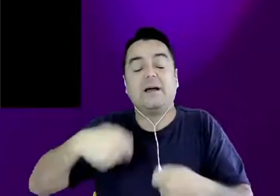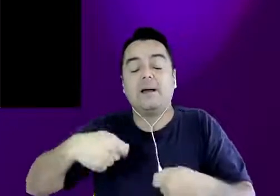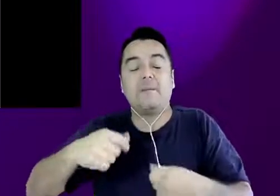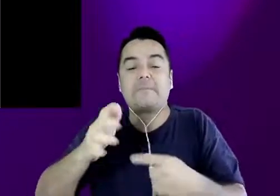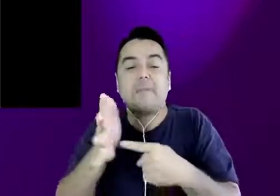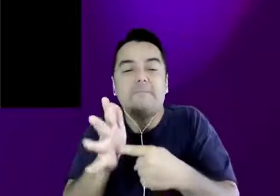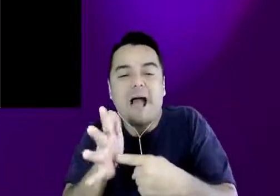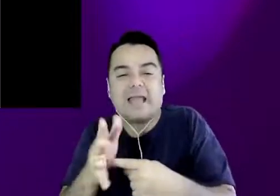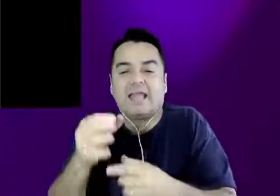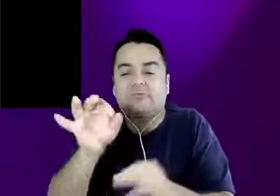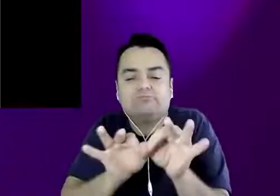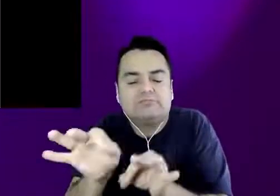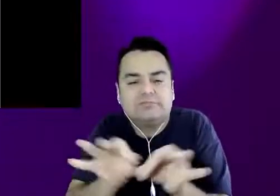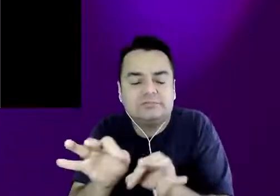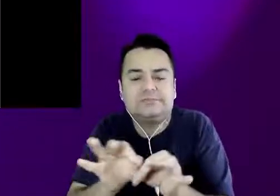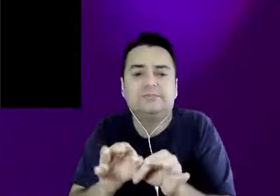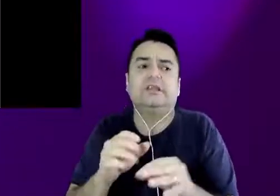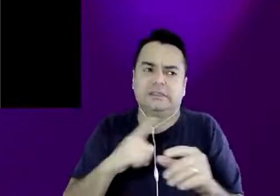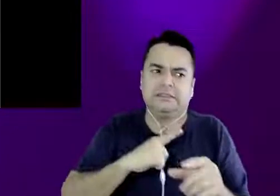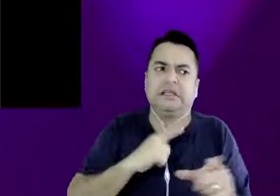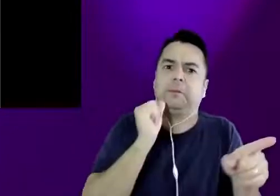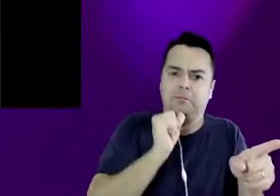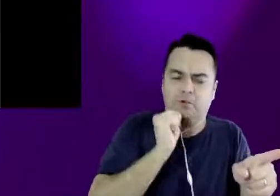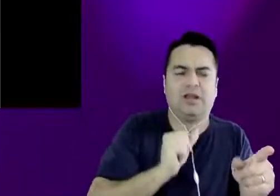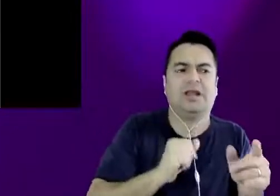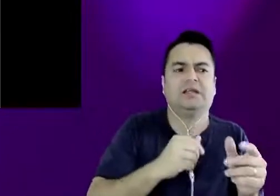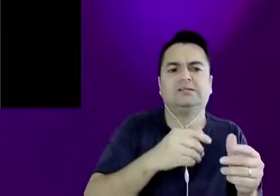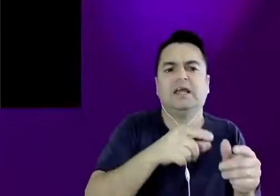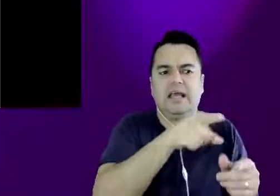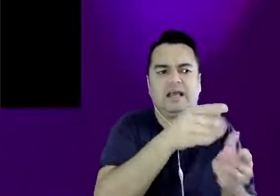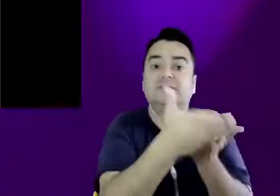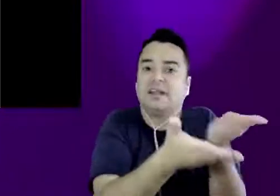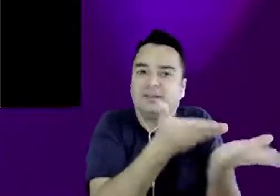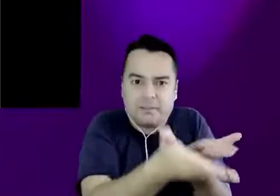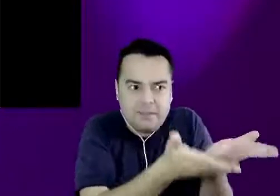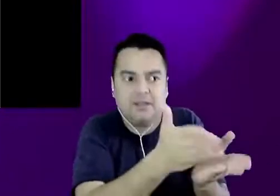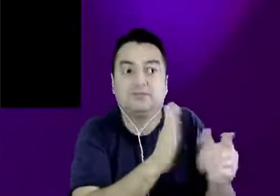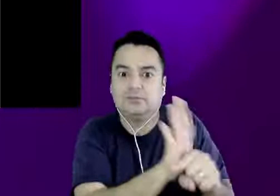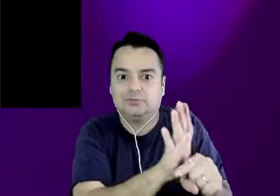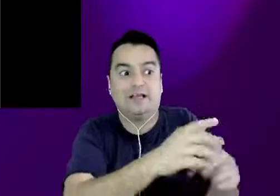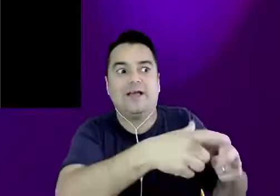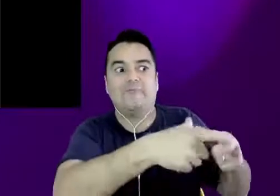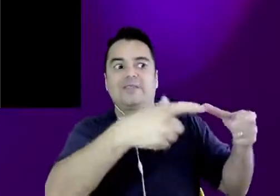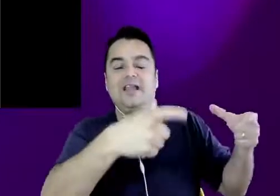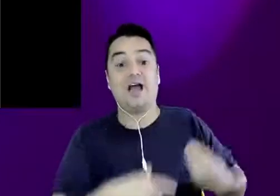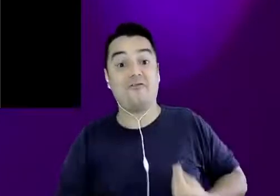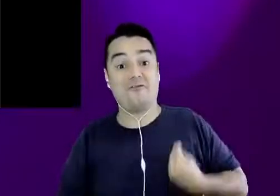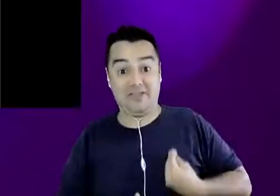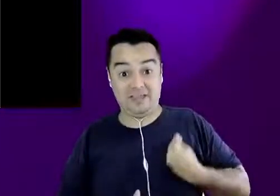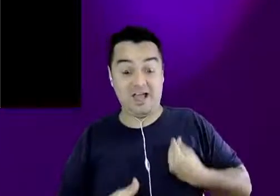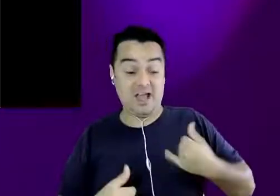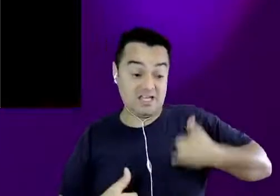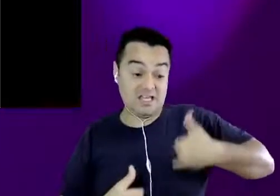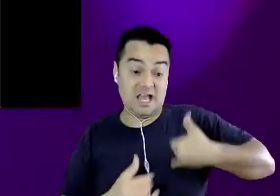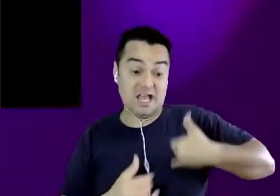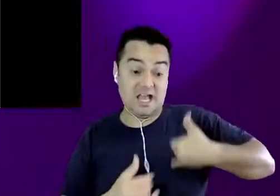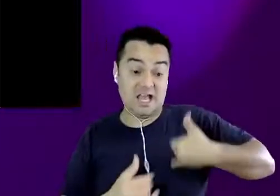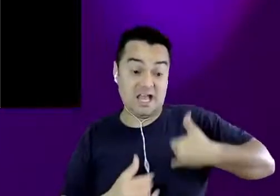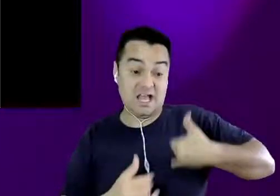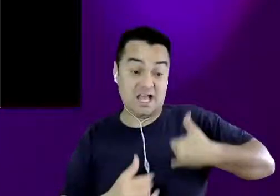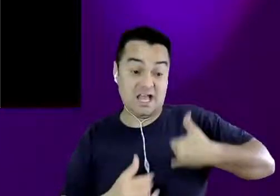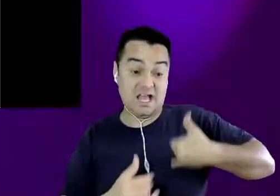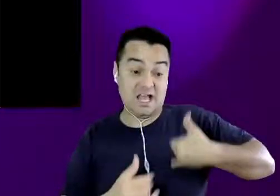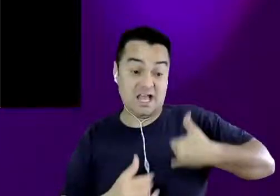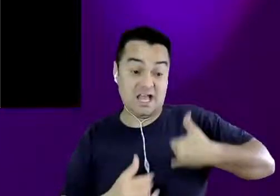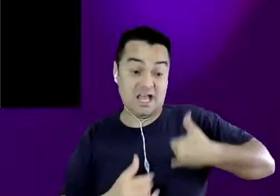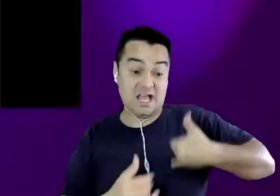increasing, therefore women are now spending an average of 30 years in menopause, all right? So what